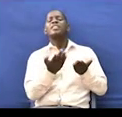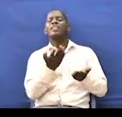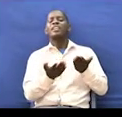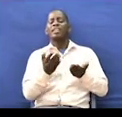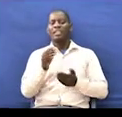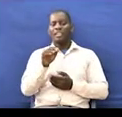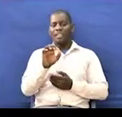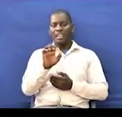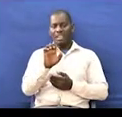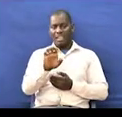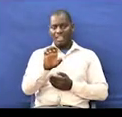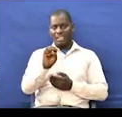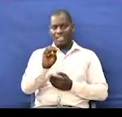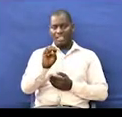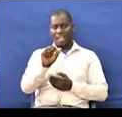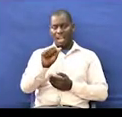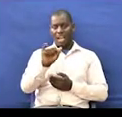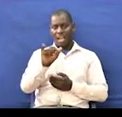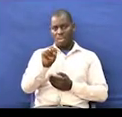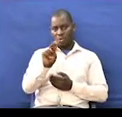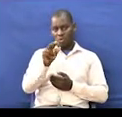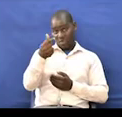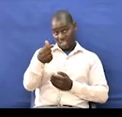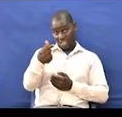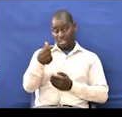unit of moment of force.